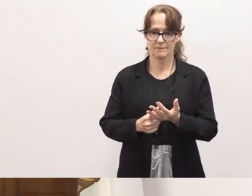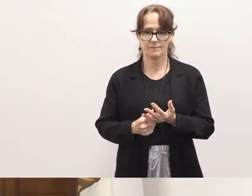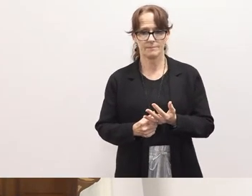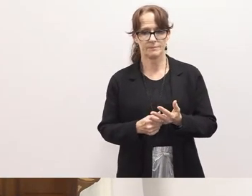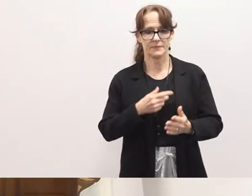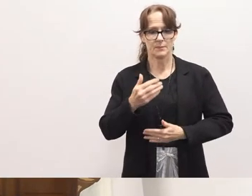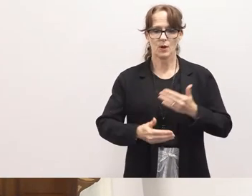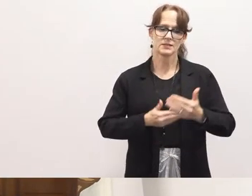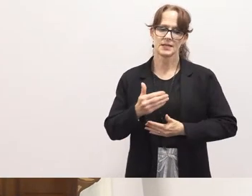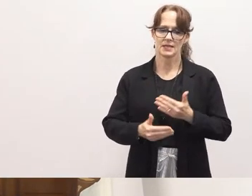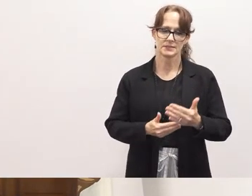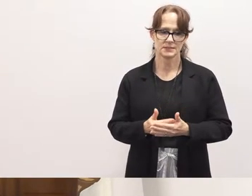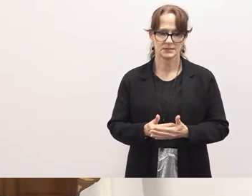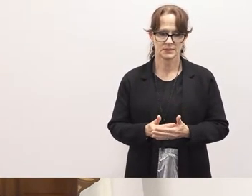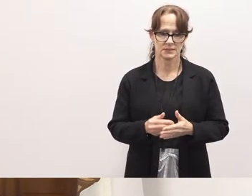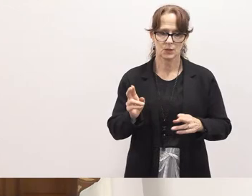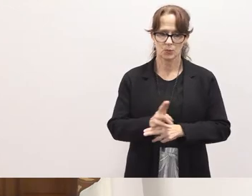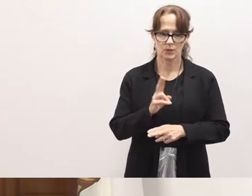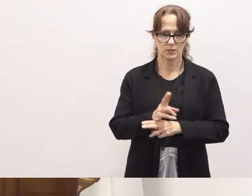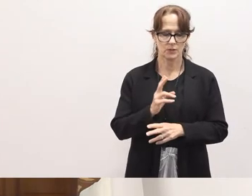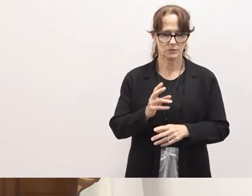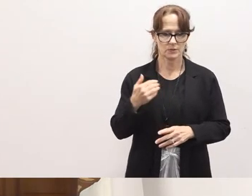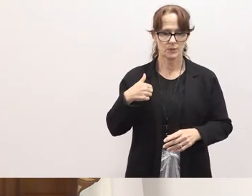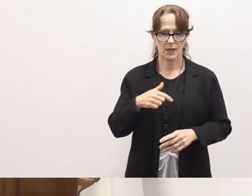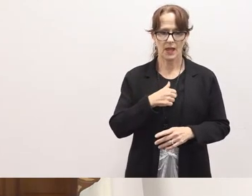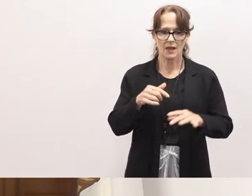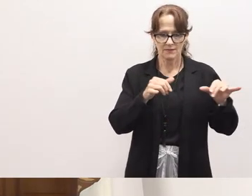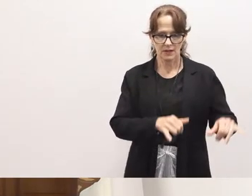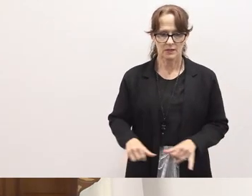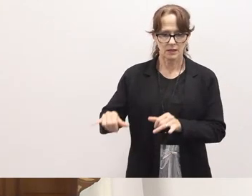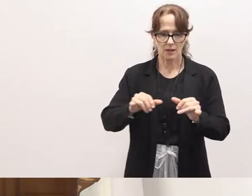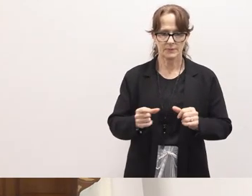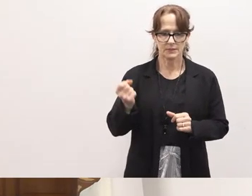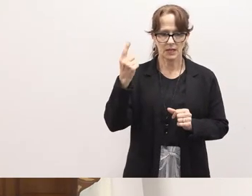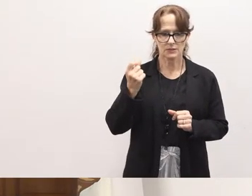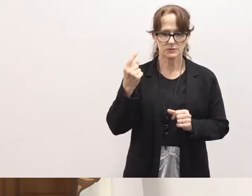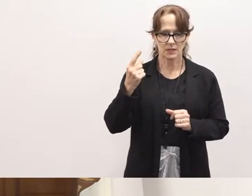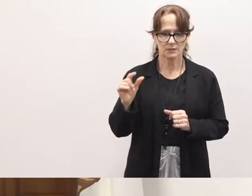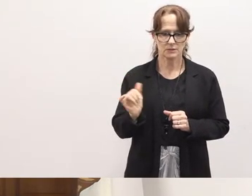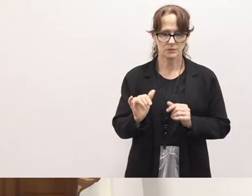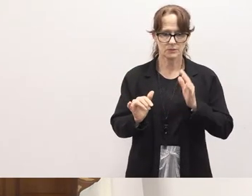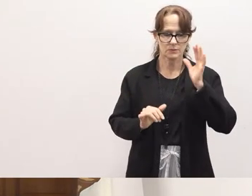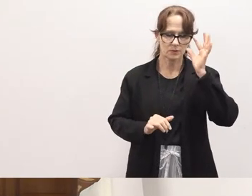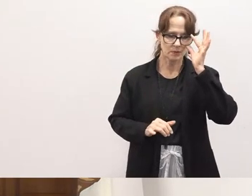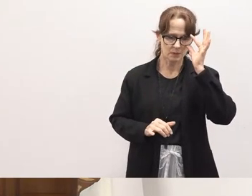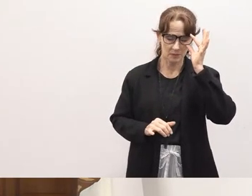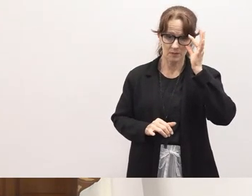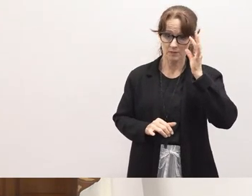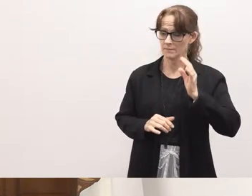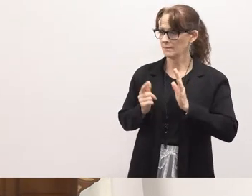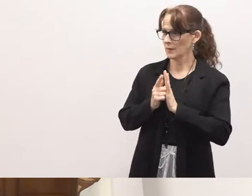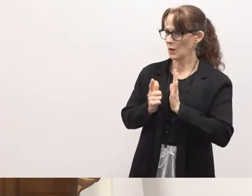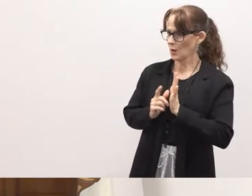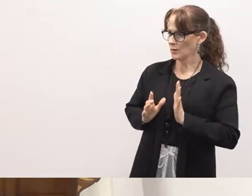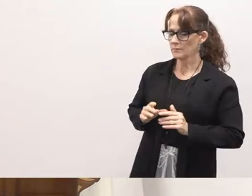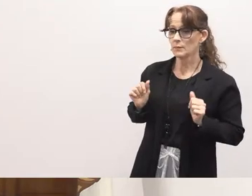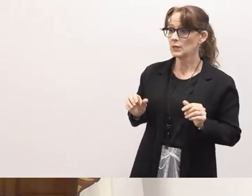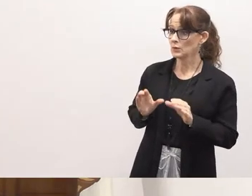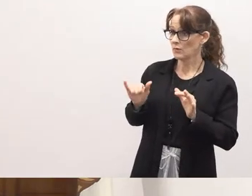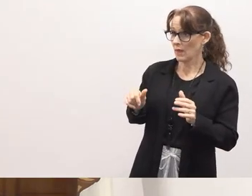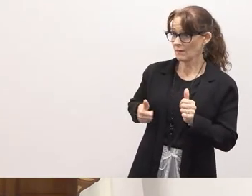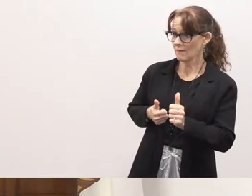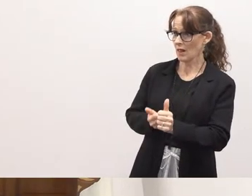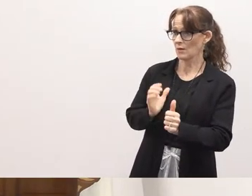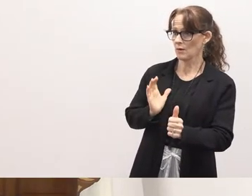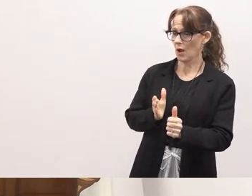the process that we're using, just so that we have a common understanding as well. Yeah, and we can do that, I think, if we want to follow